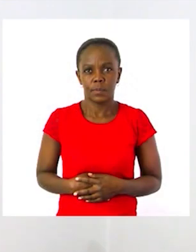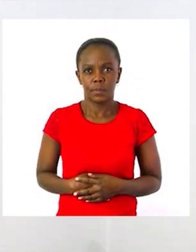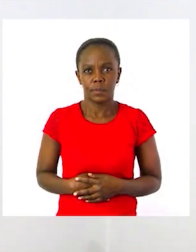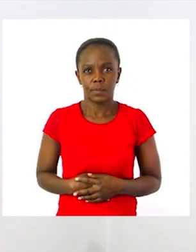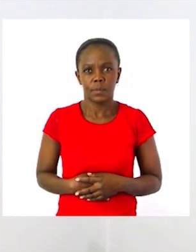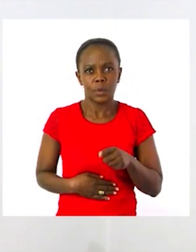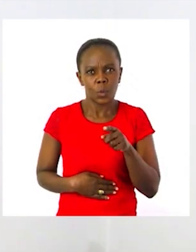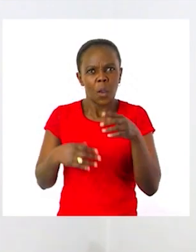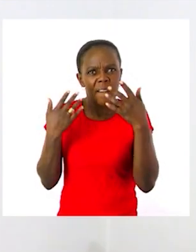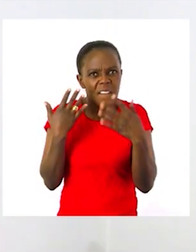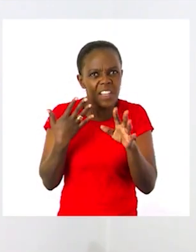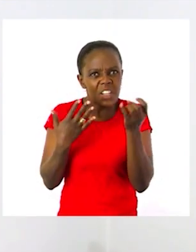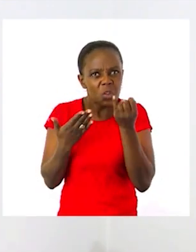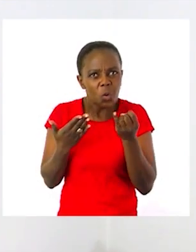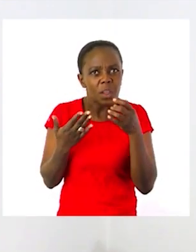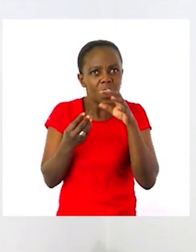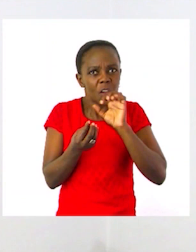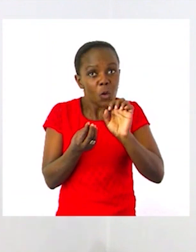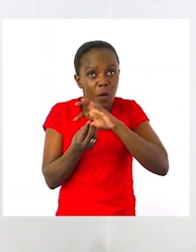Did you draw your family?